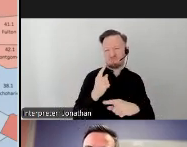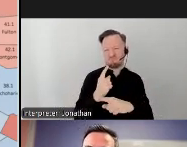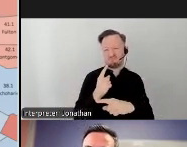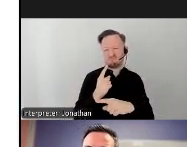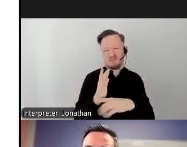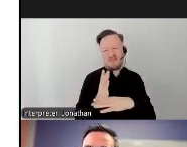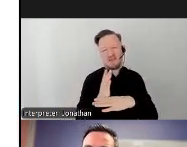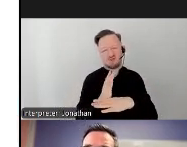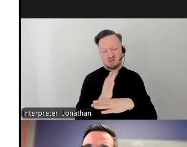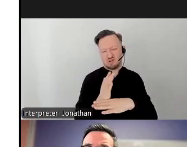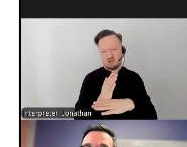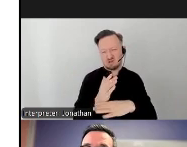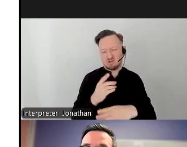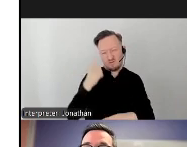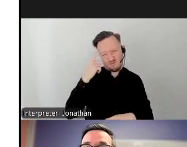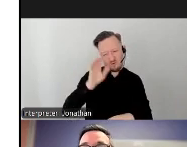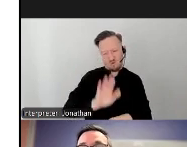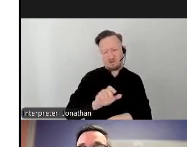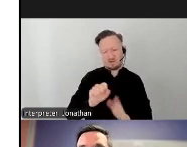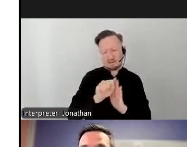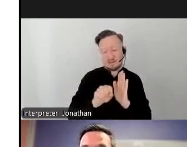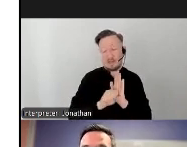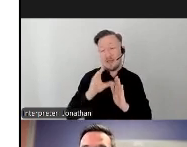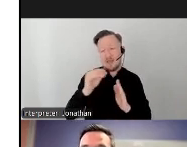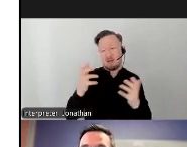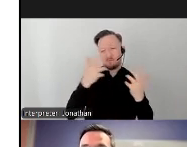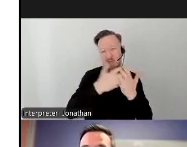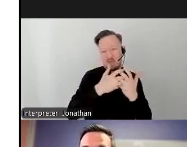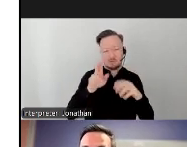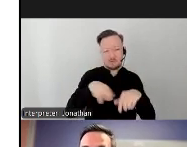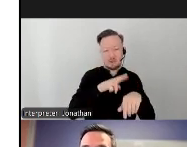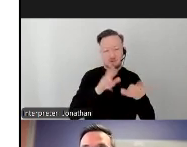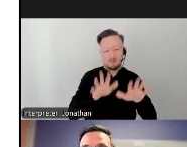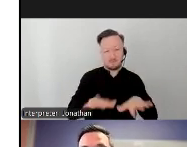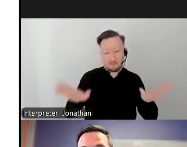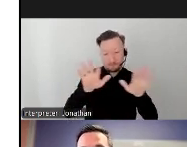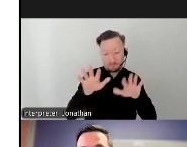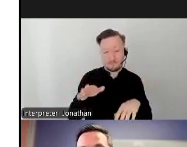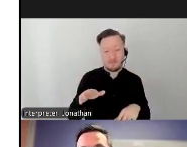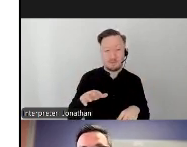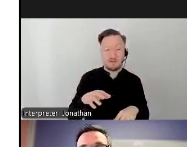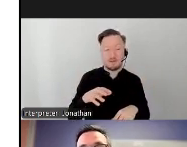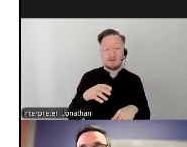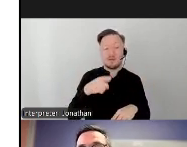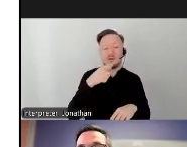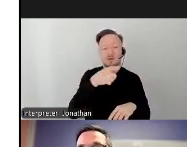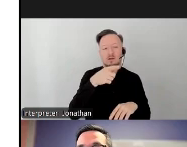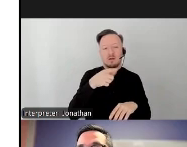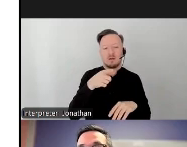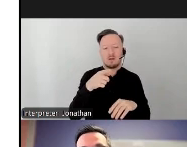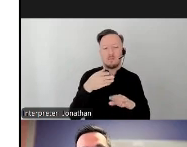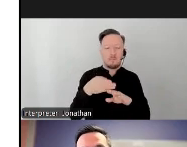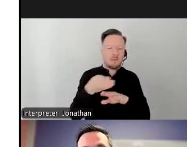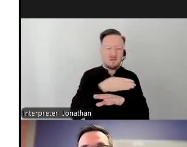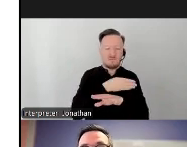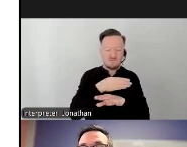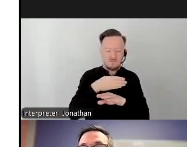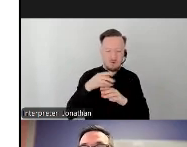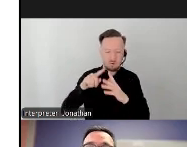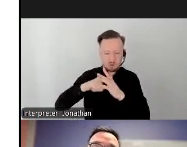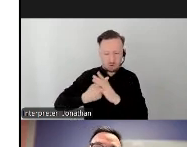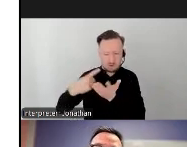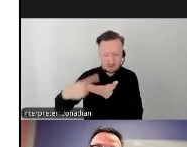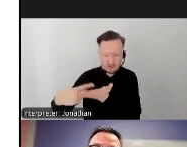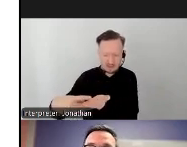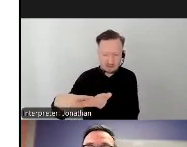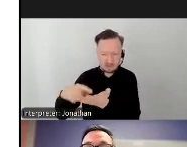averages. Before we dive into the management and screening of colorectal cancer, let's talk about bowel anatomy. And when we